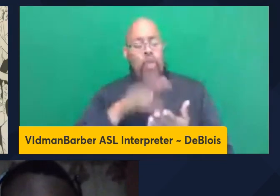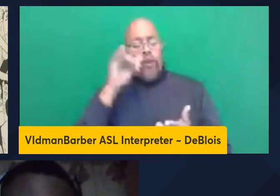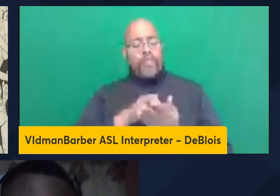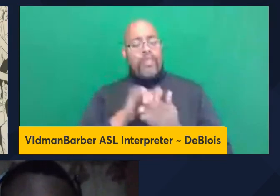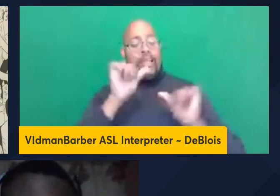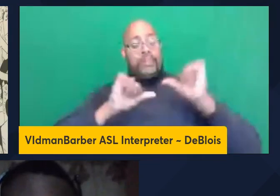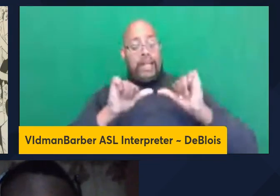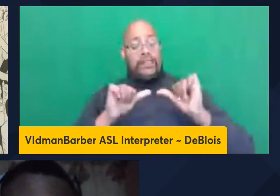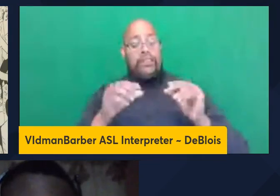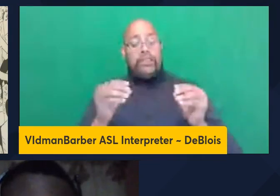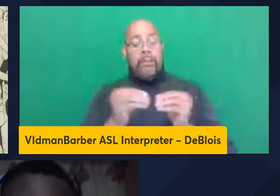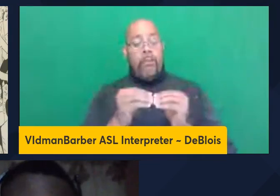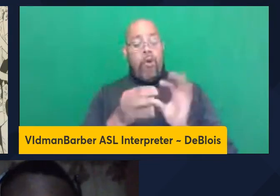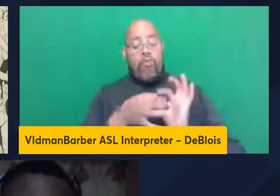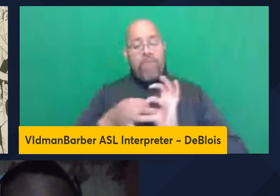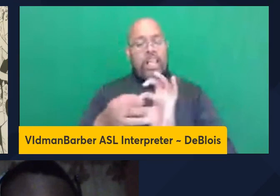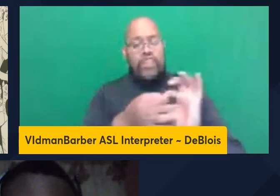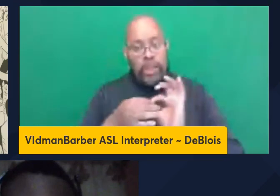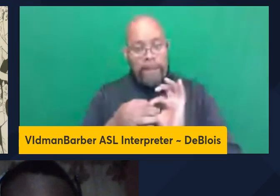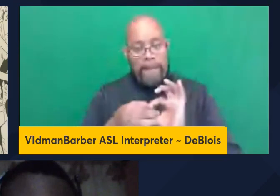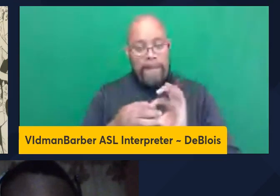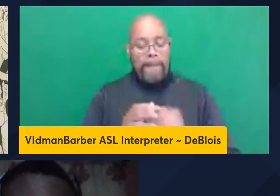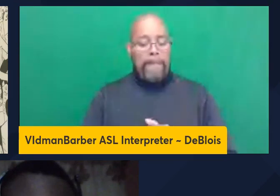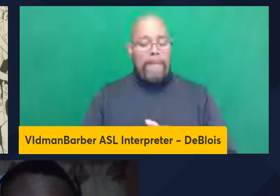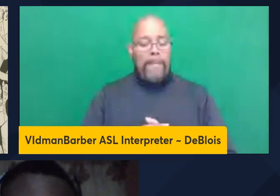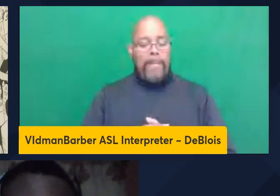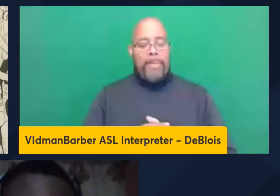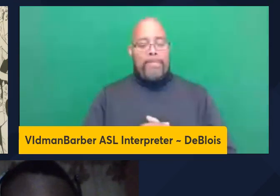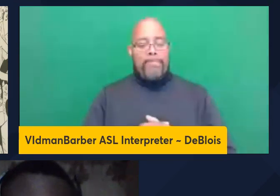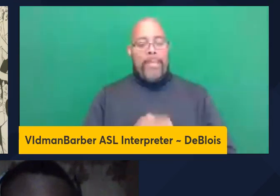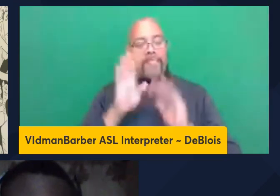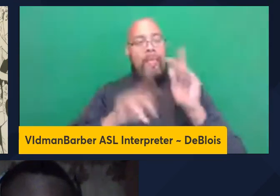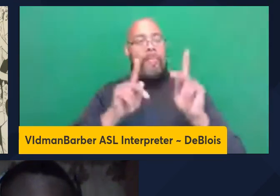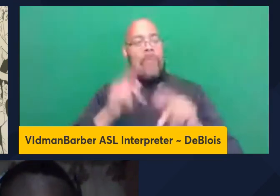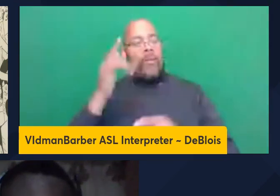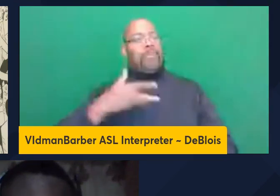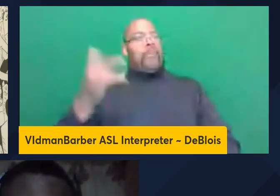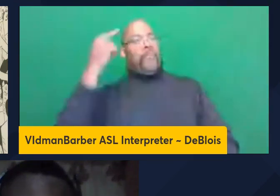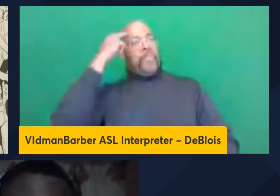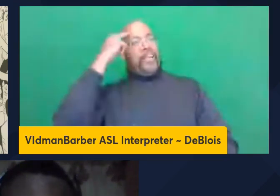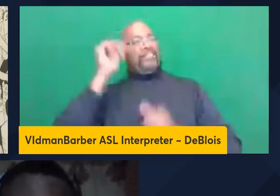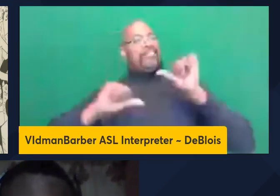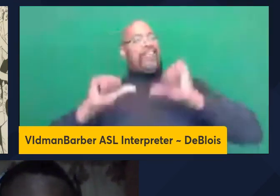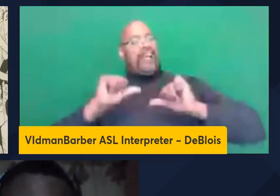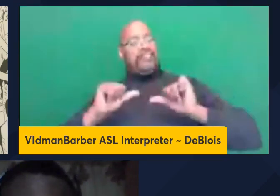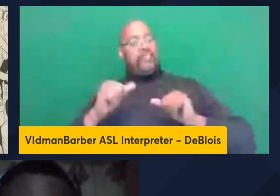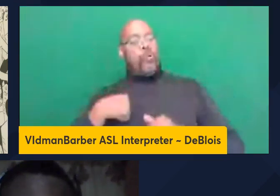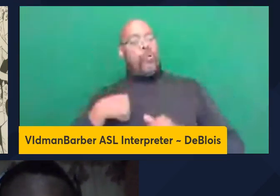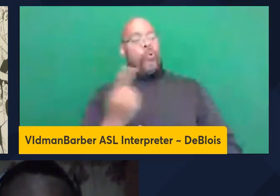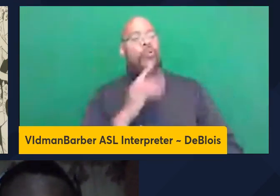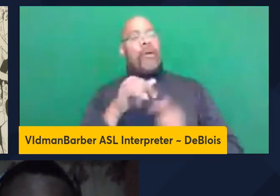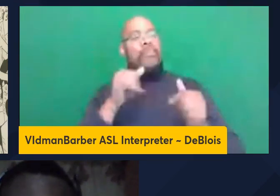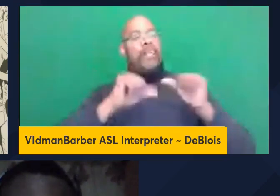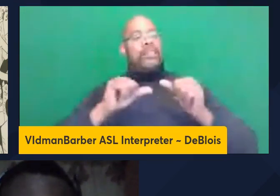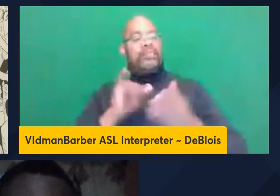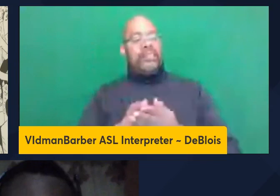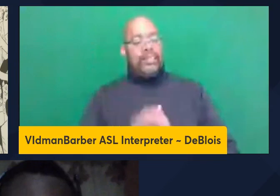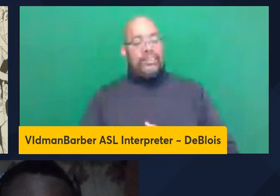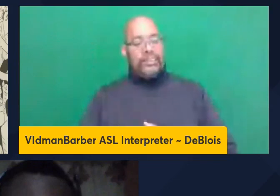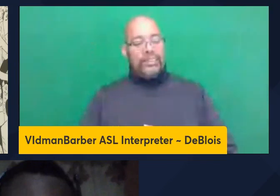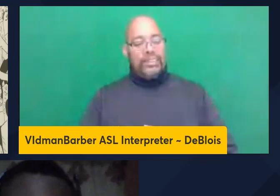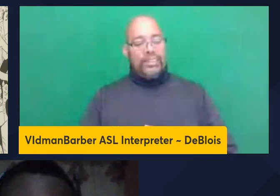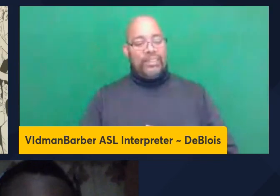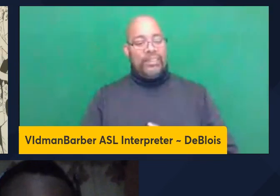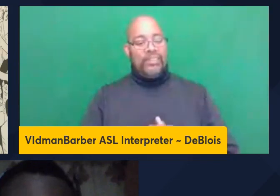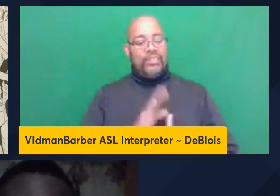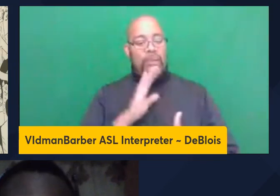more relational than people typically describe science as. We always talk about scientists being, they're always stuck at the bench